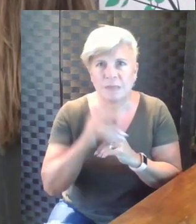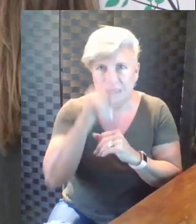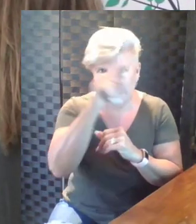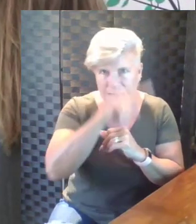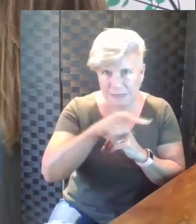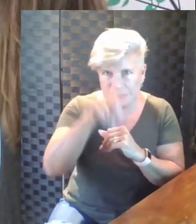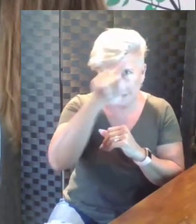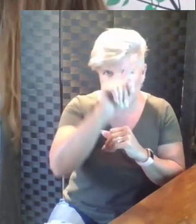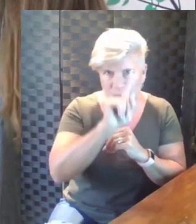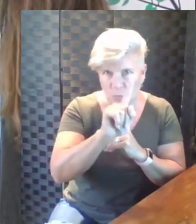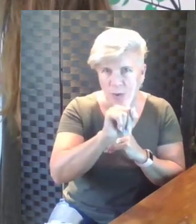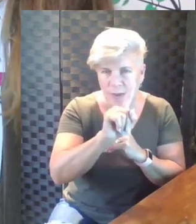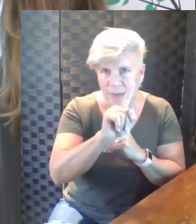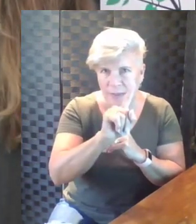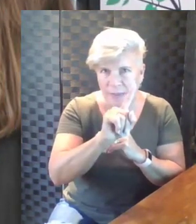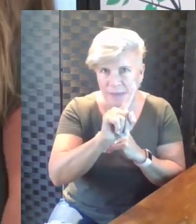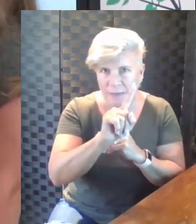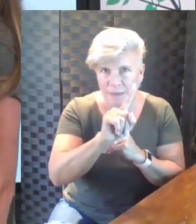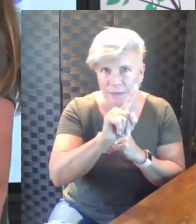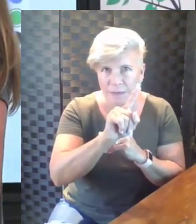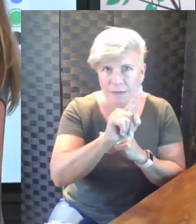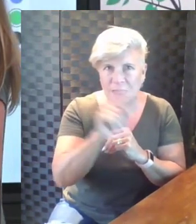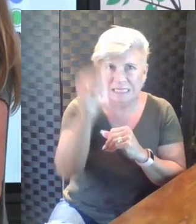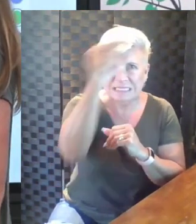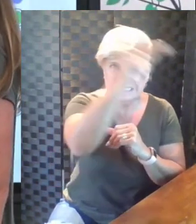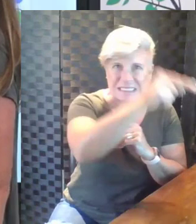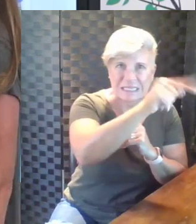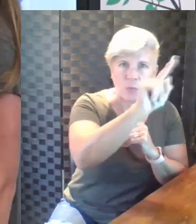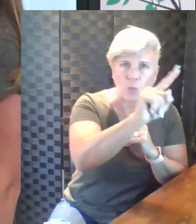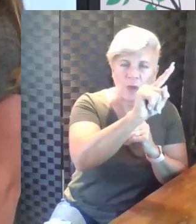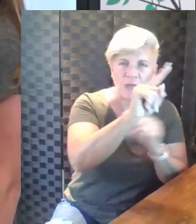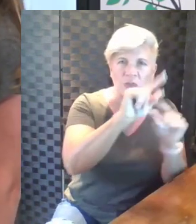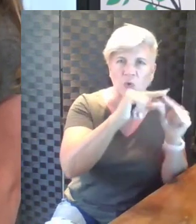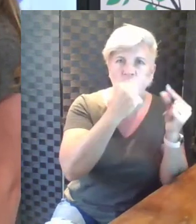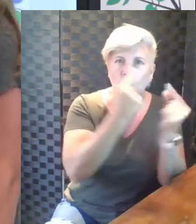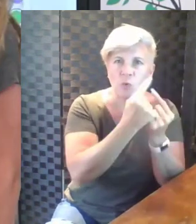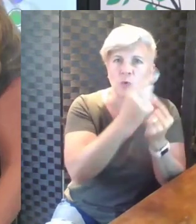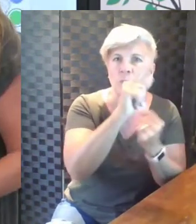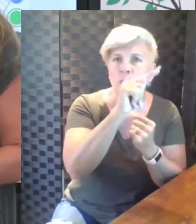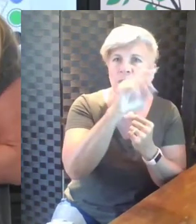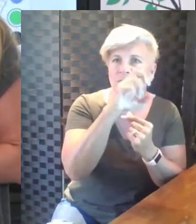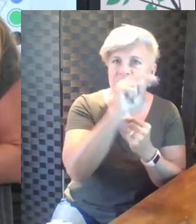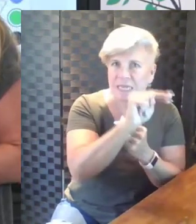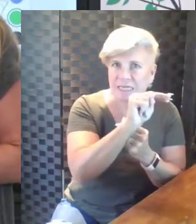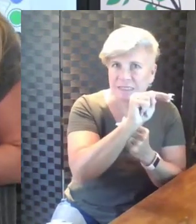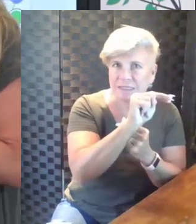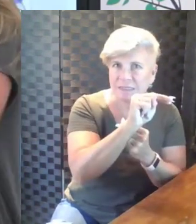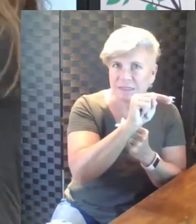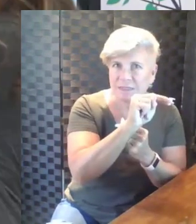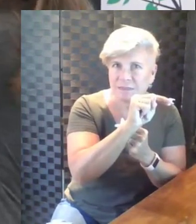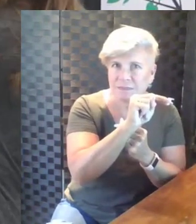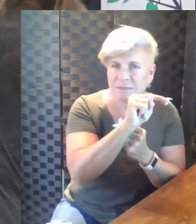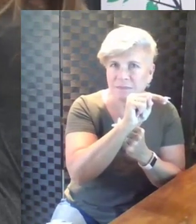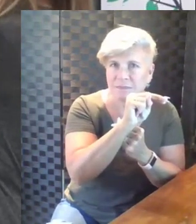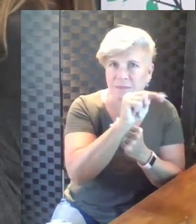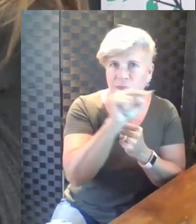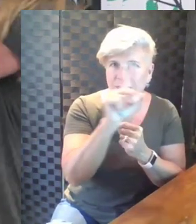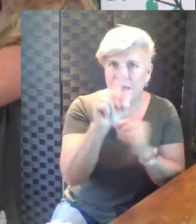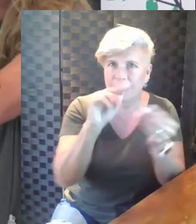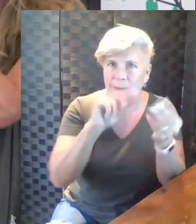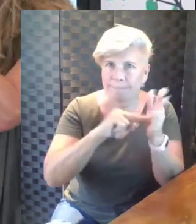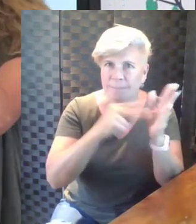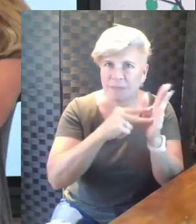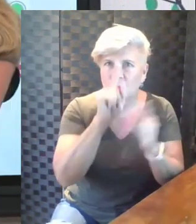I'm going to use green. This one right here is talking about one group of 10. That's what this one